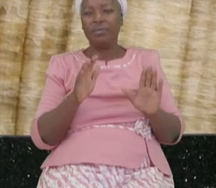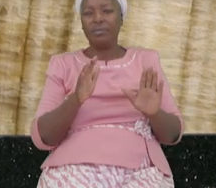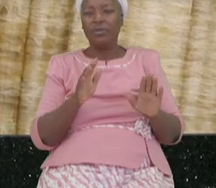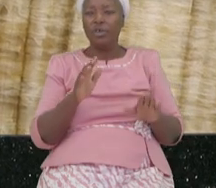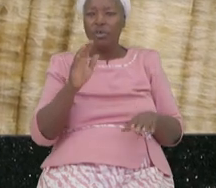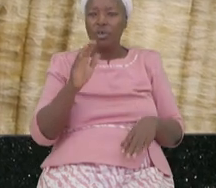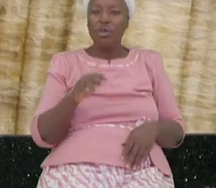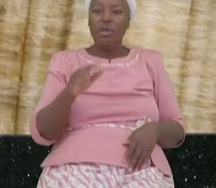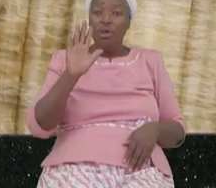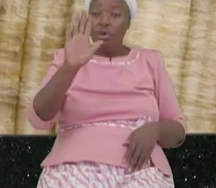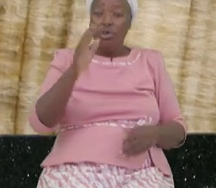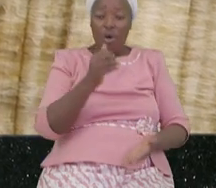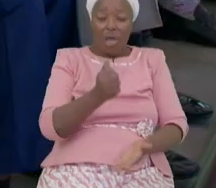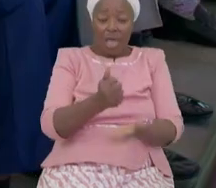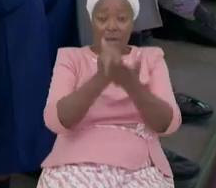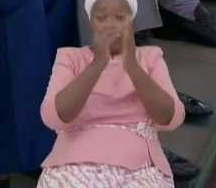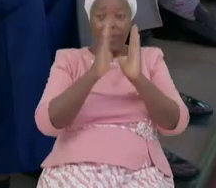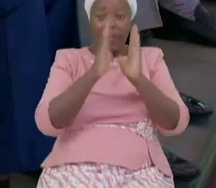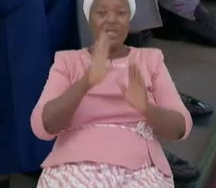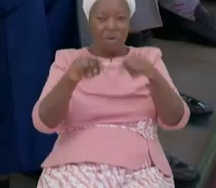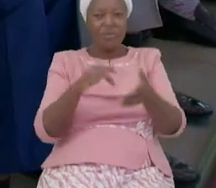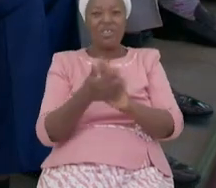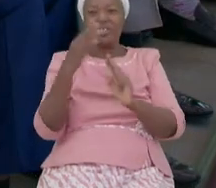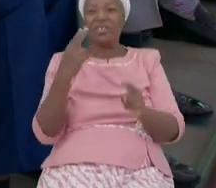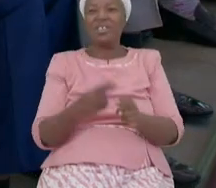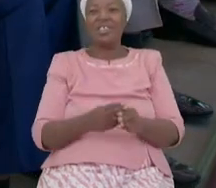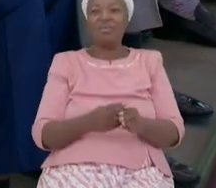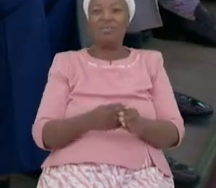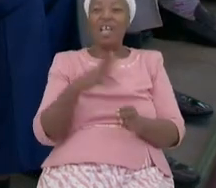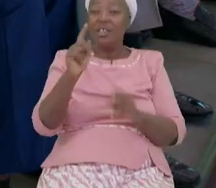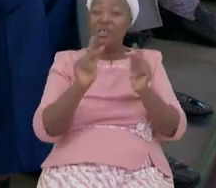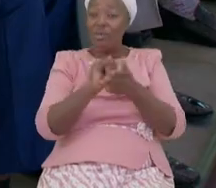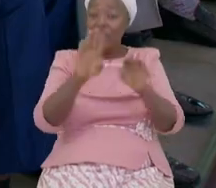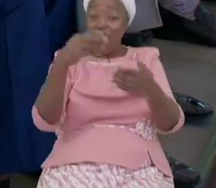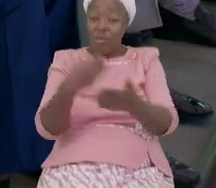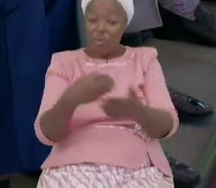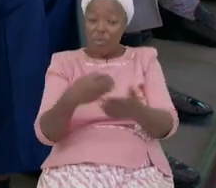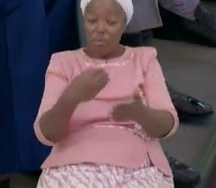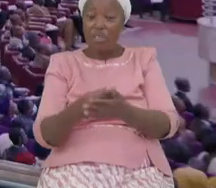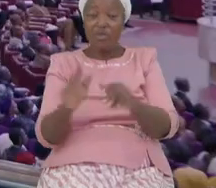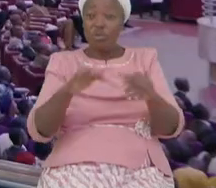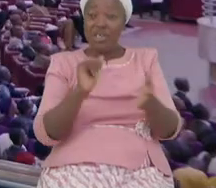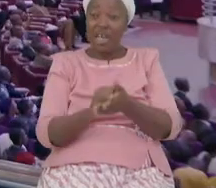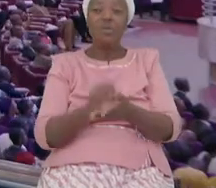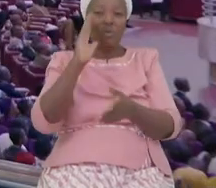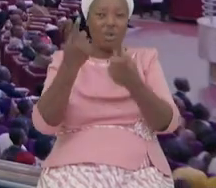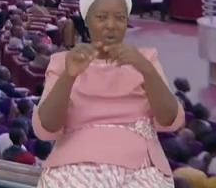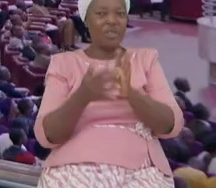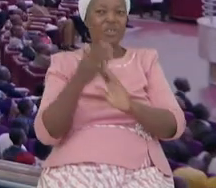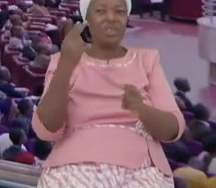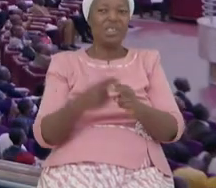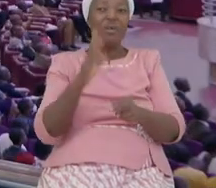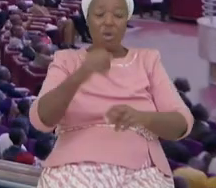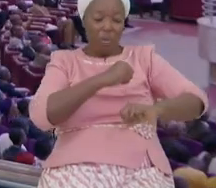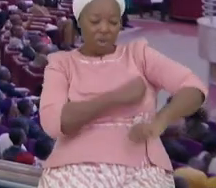Your helpers will come. The finance will come. Your protection